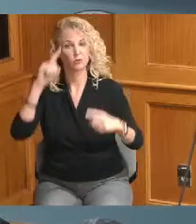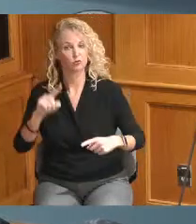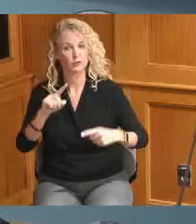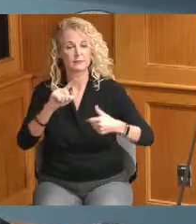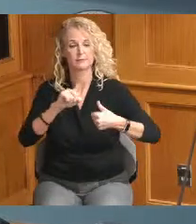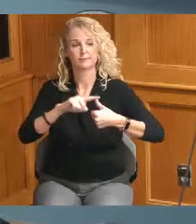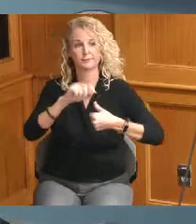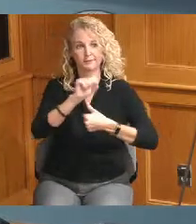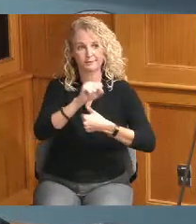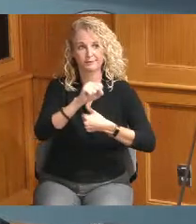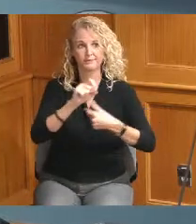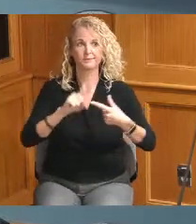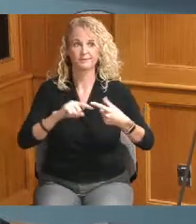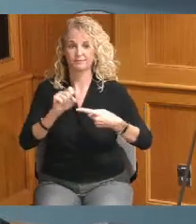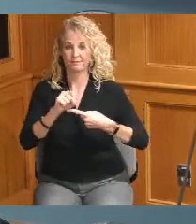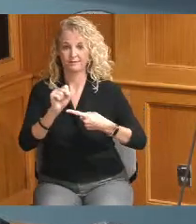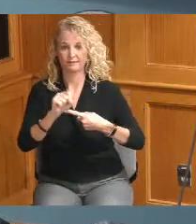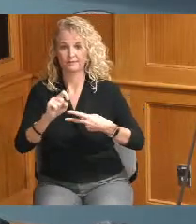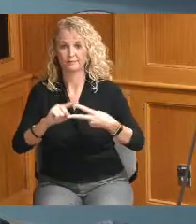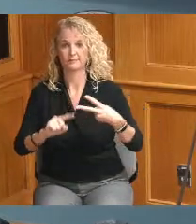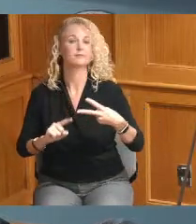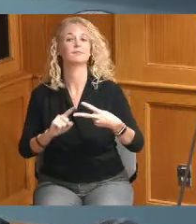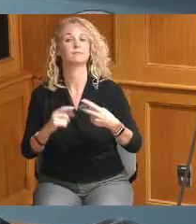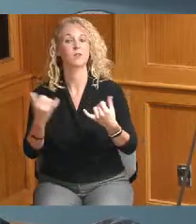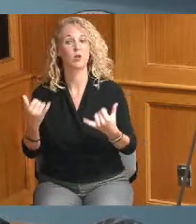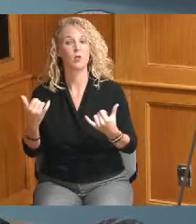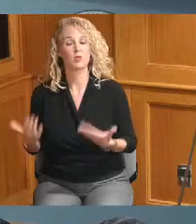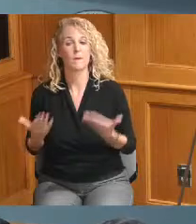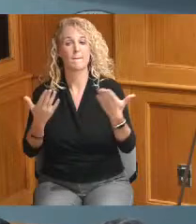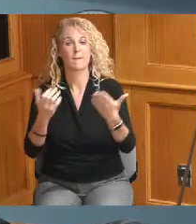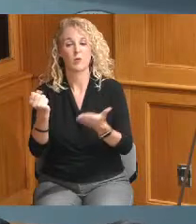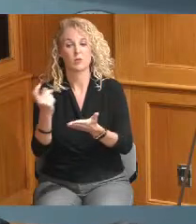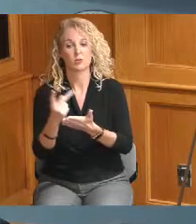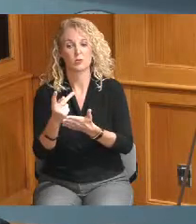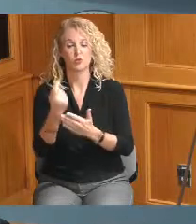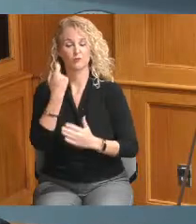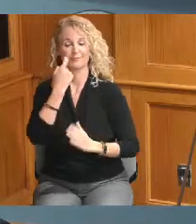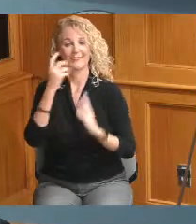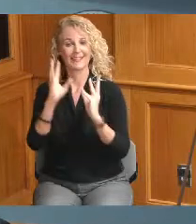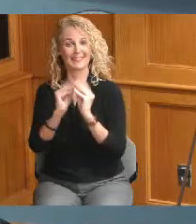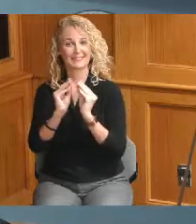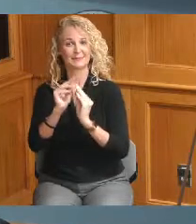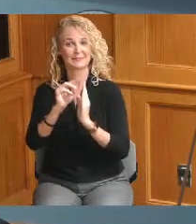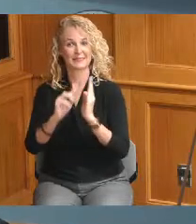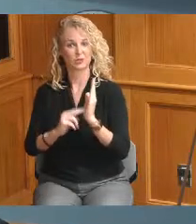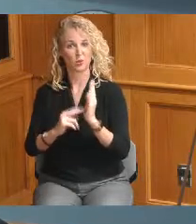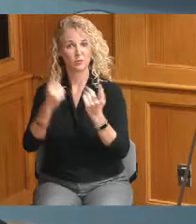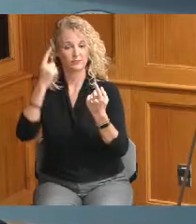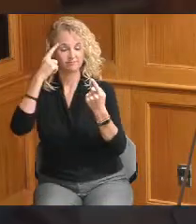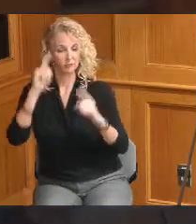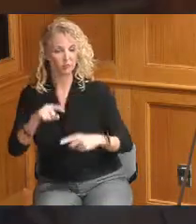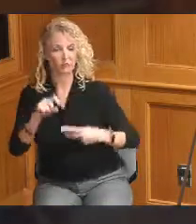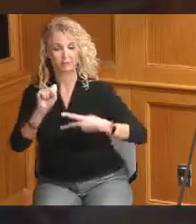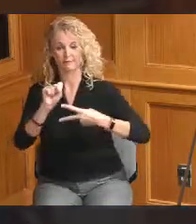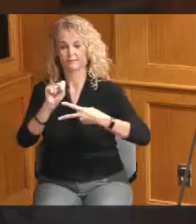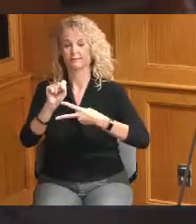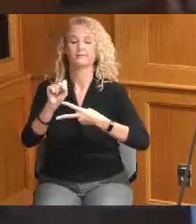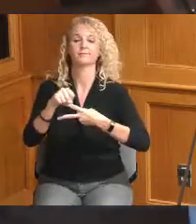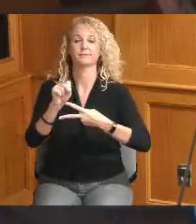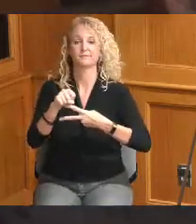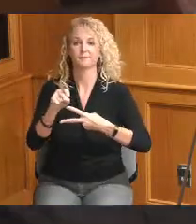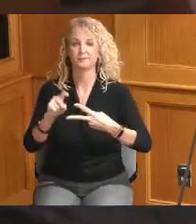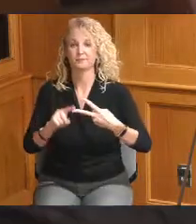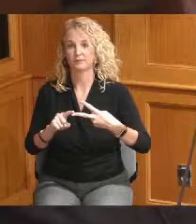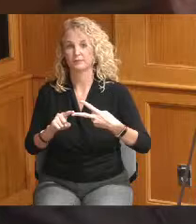Yes. Commissioner Summerow-Dumas? Yes. And also a motion to approve of the minutes of the previous session. Second. Commissioner Driehaus?